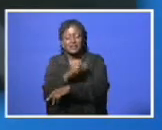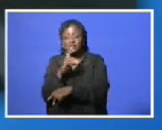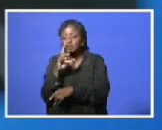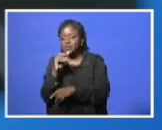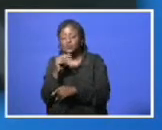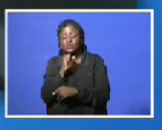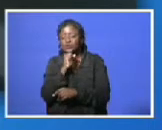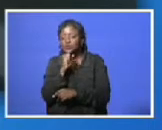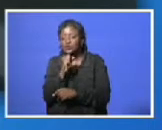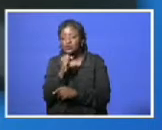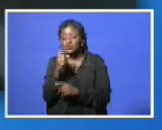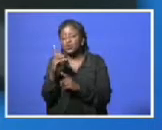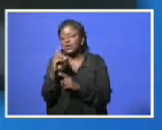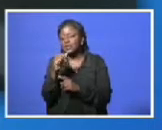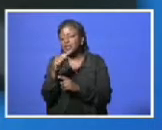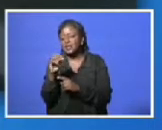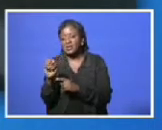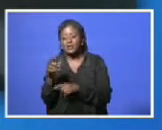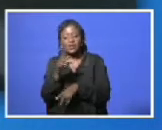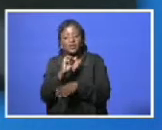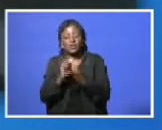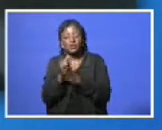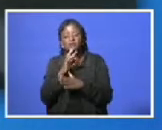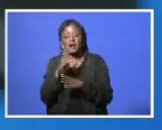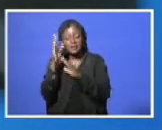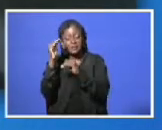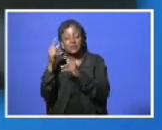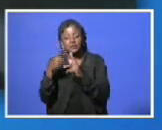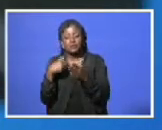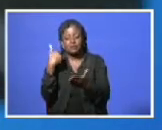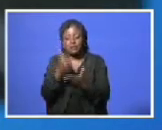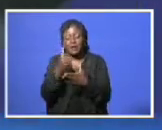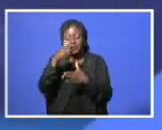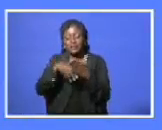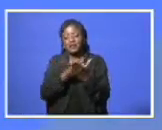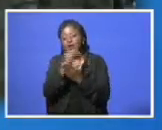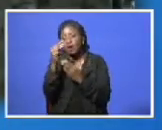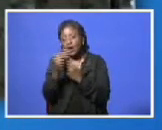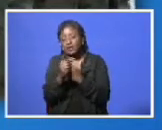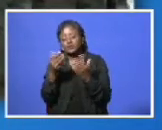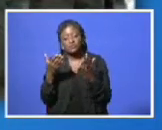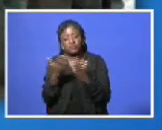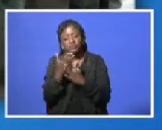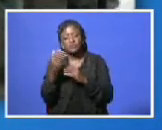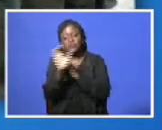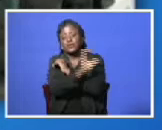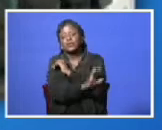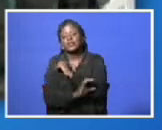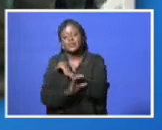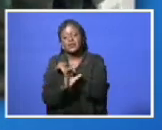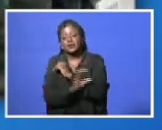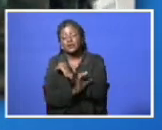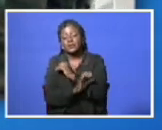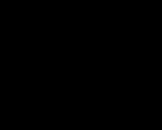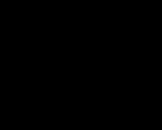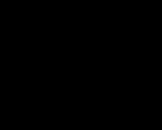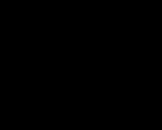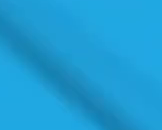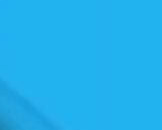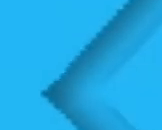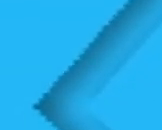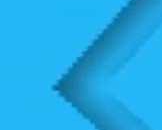to arrive in August, hopefully the first week, through the Caribbean portal. Cleopatra Murphy, ZNS Network